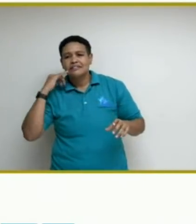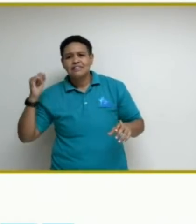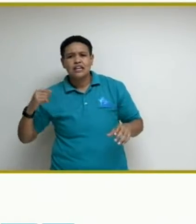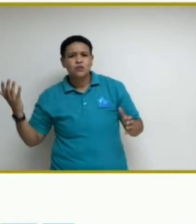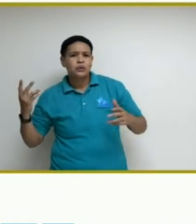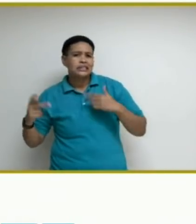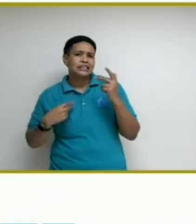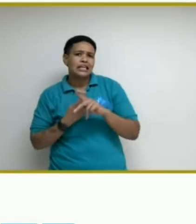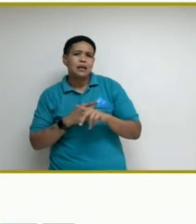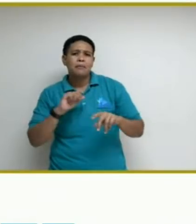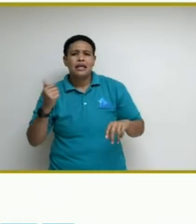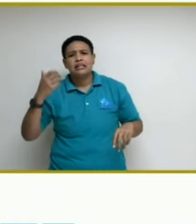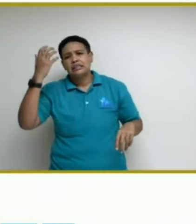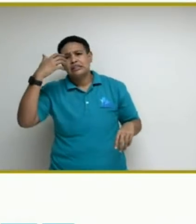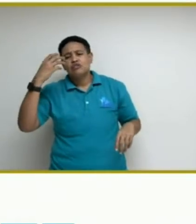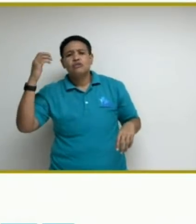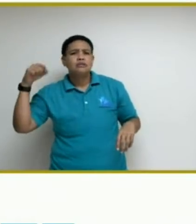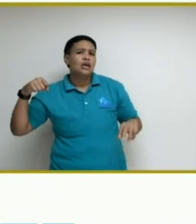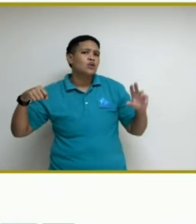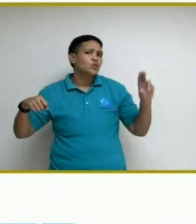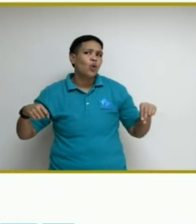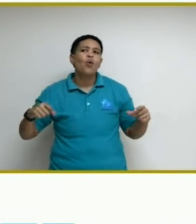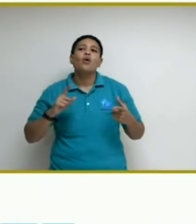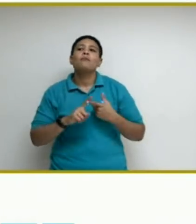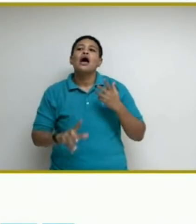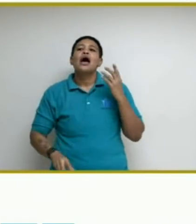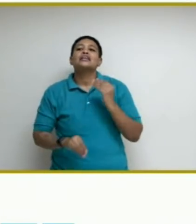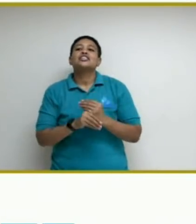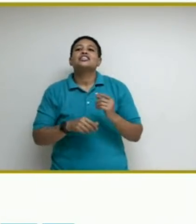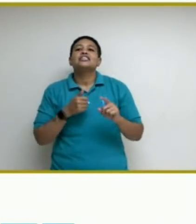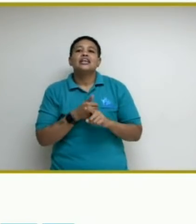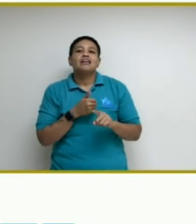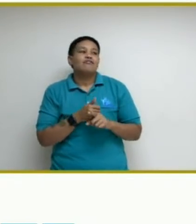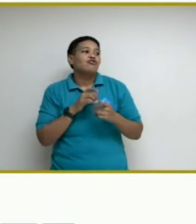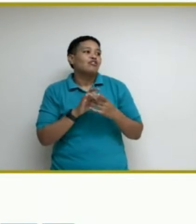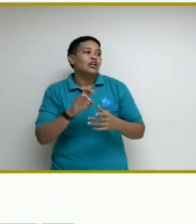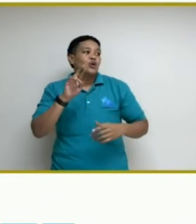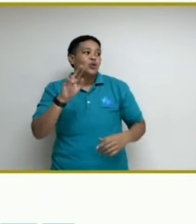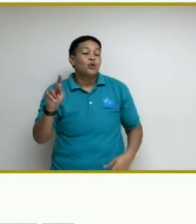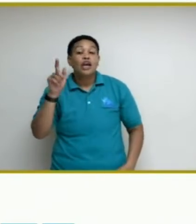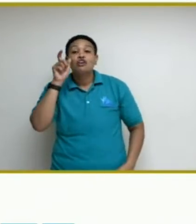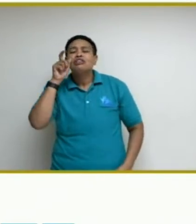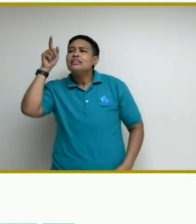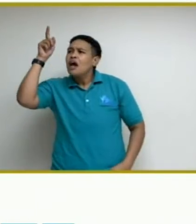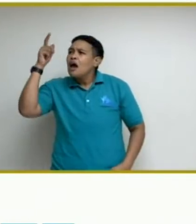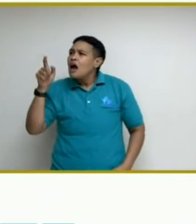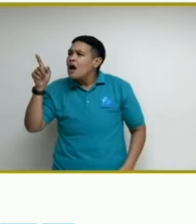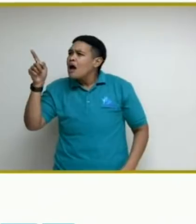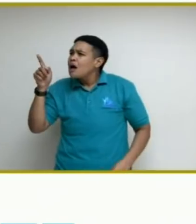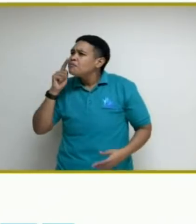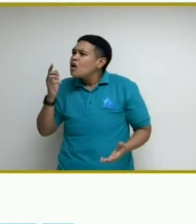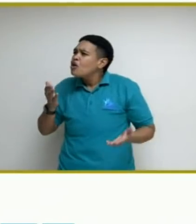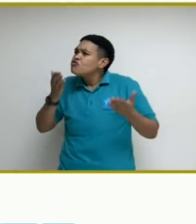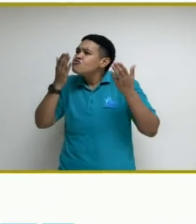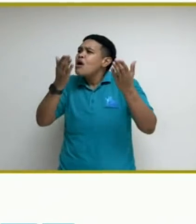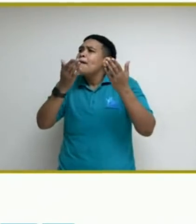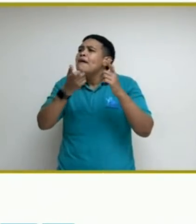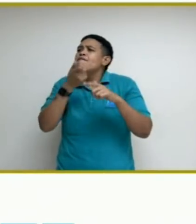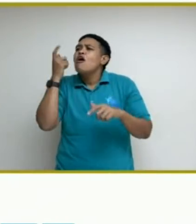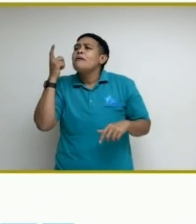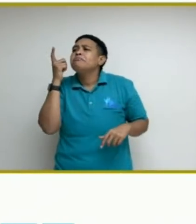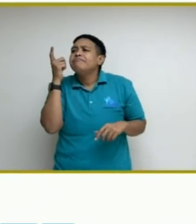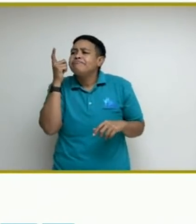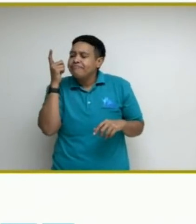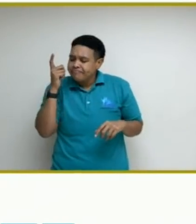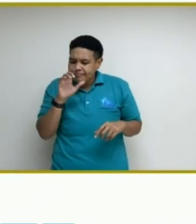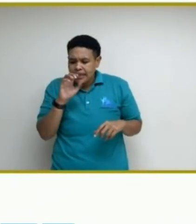and any serious or no. Also, in the UK recently, there was a recommendation from